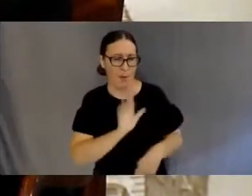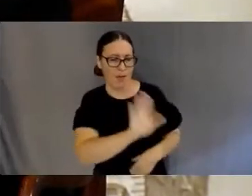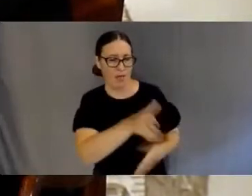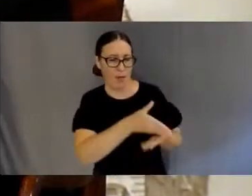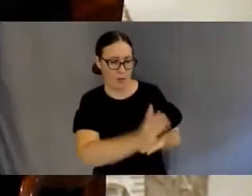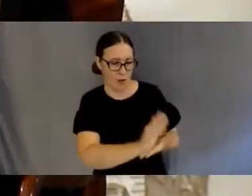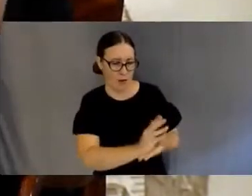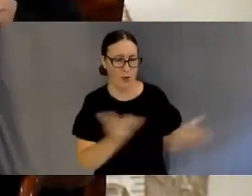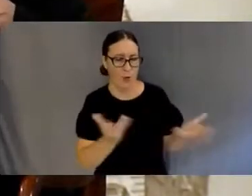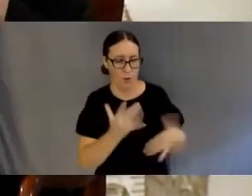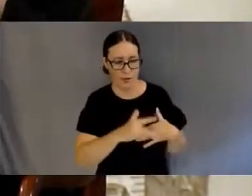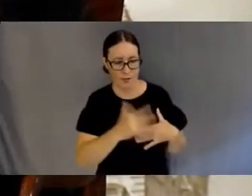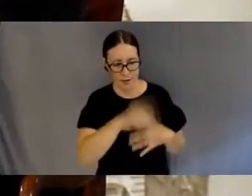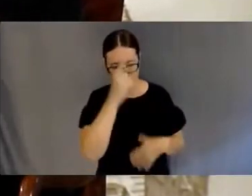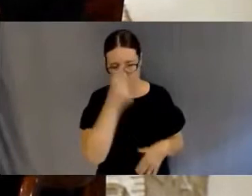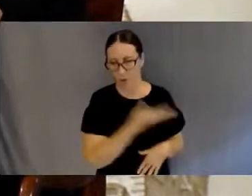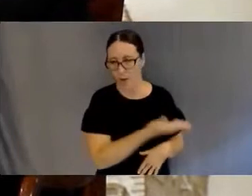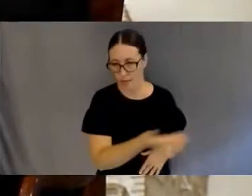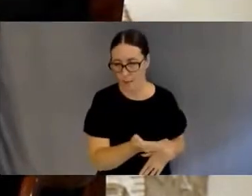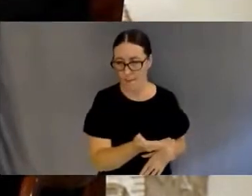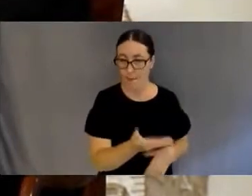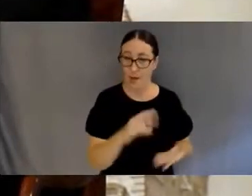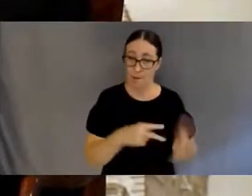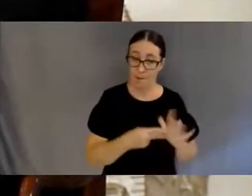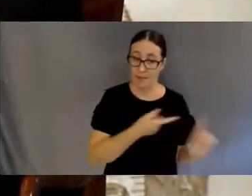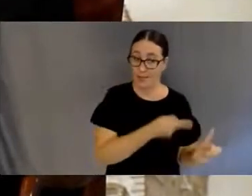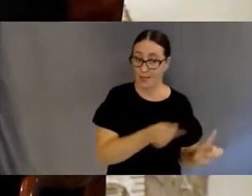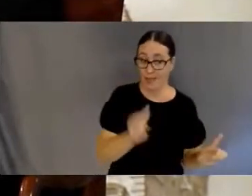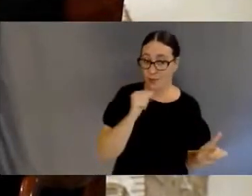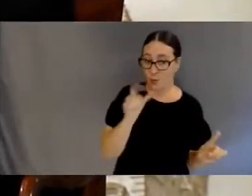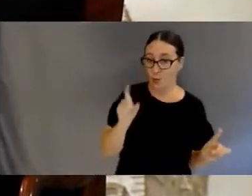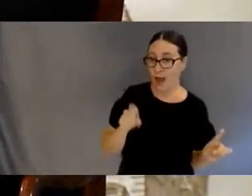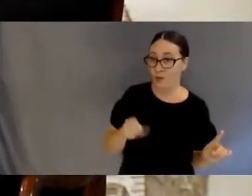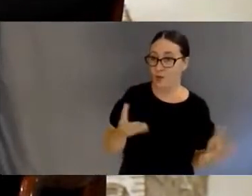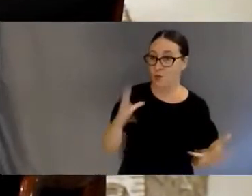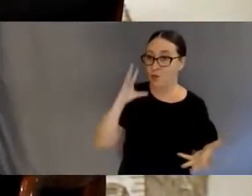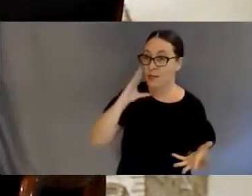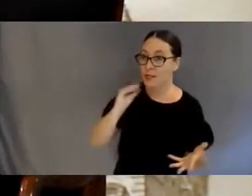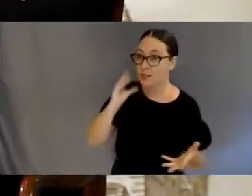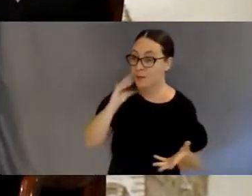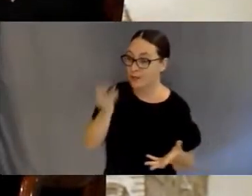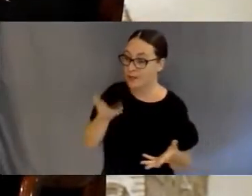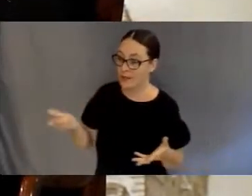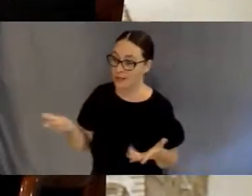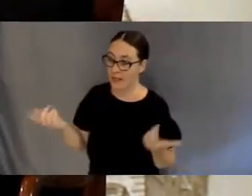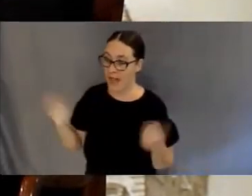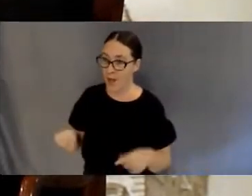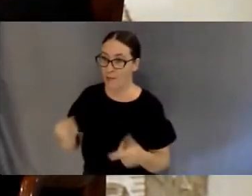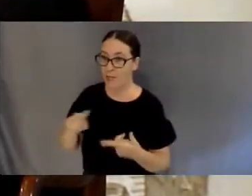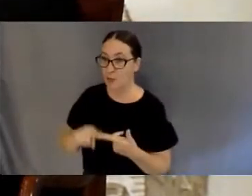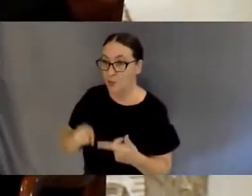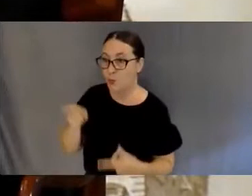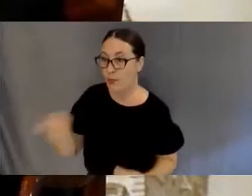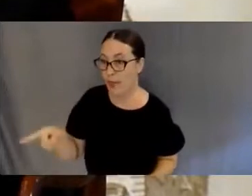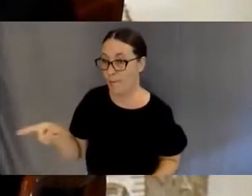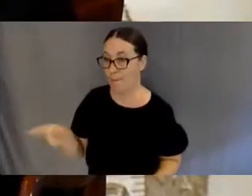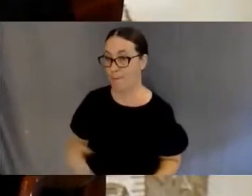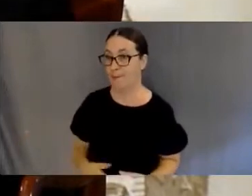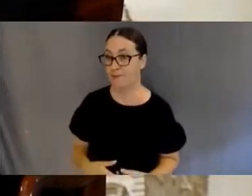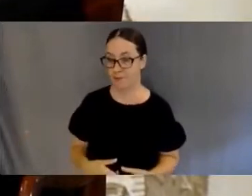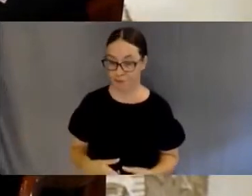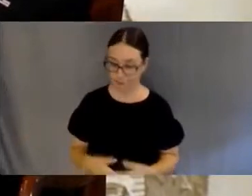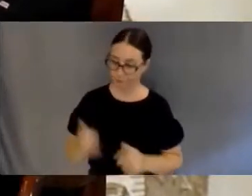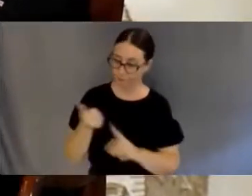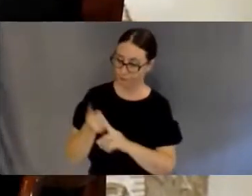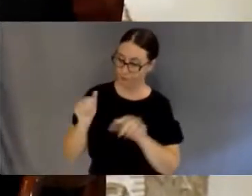is available to them, so that they don't have to experience things happening to them. They can